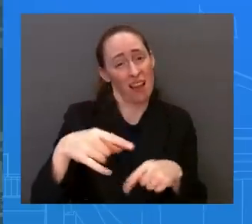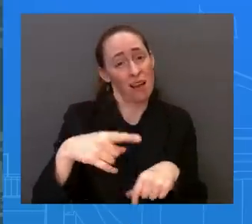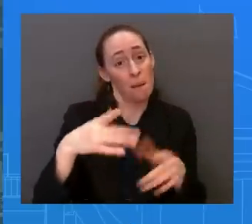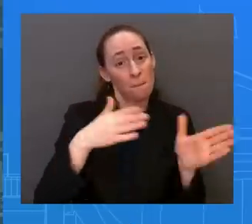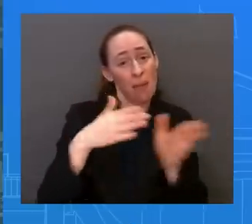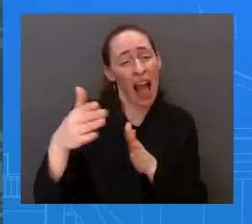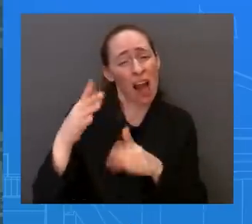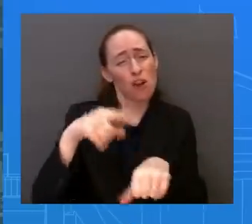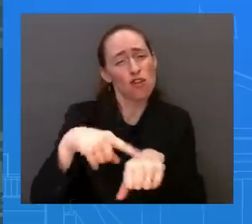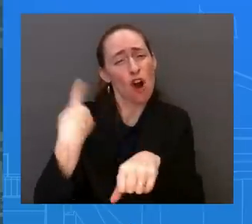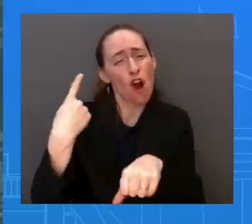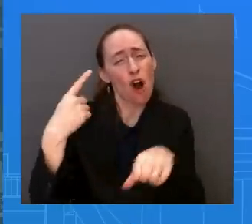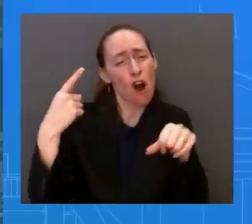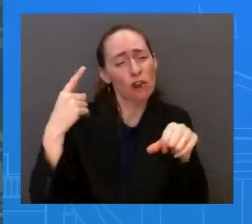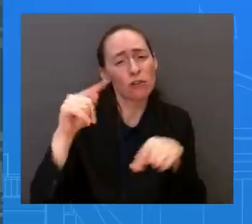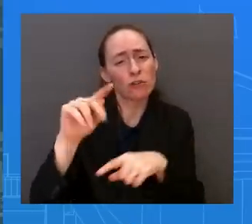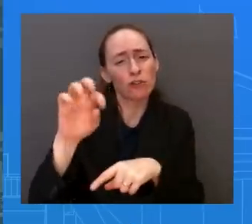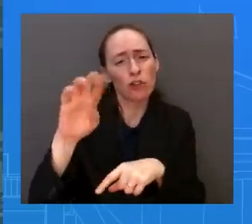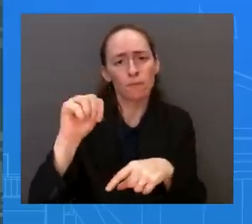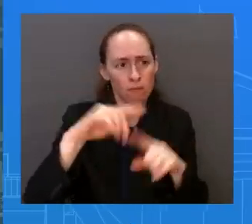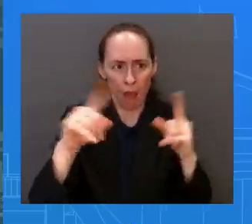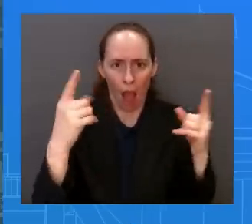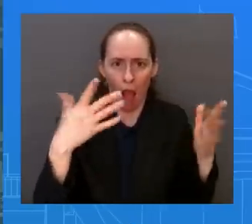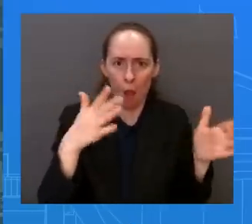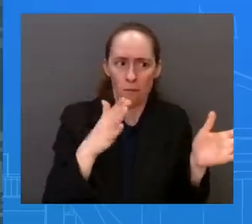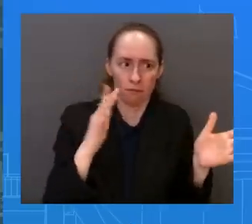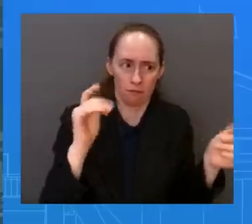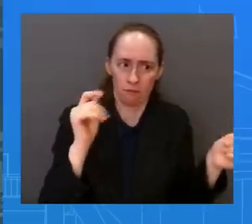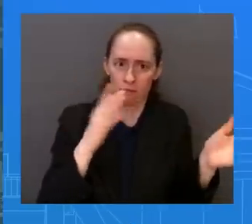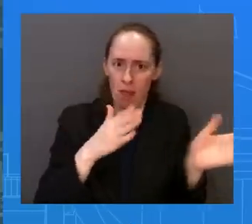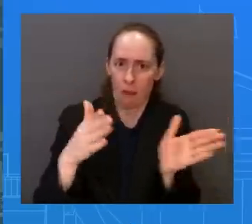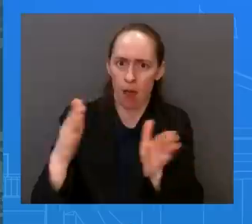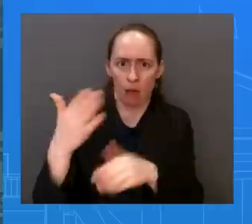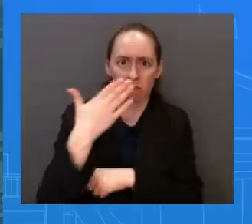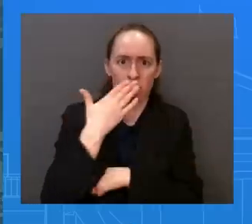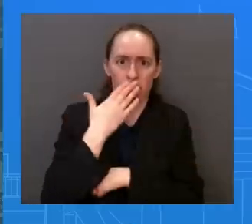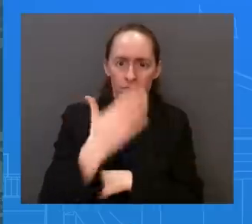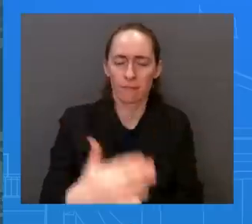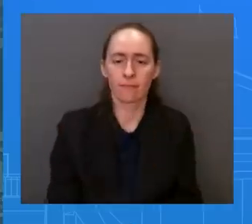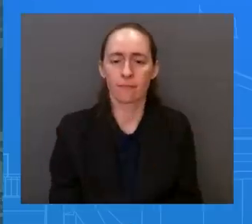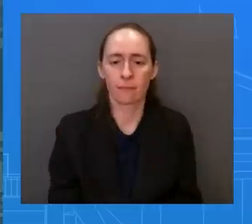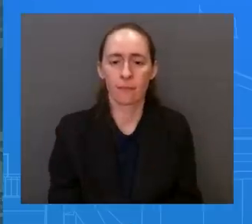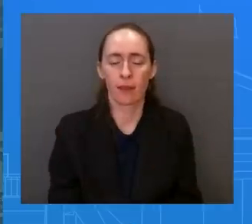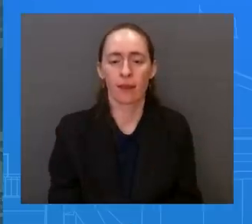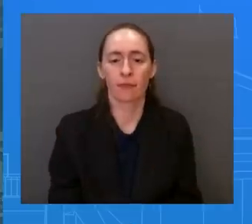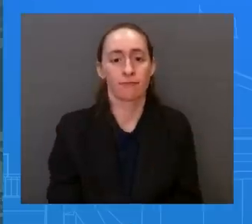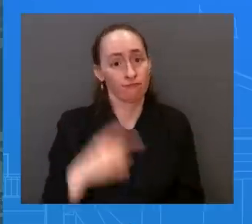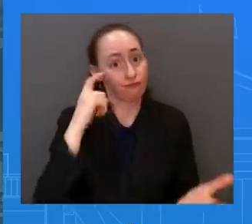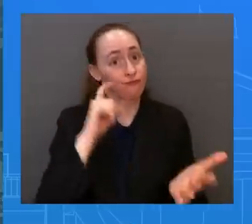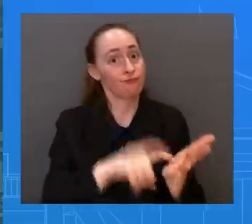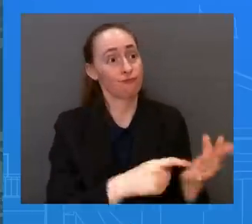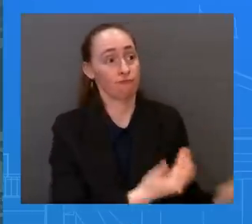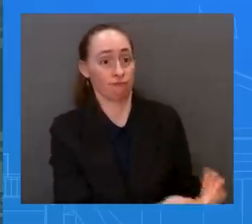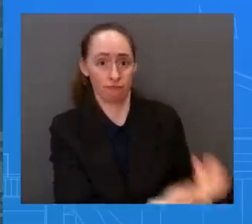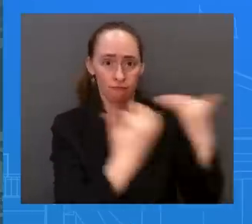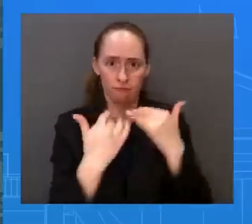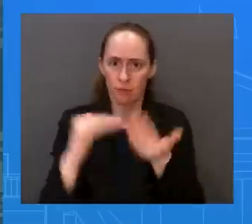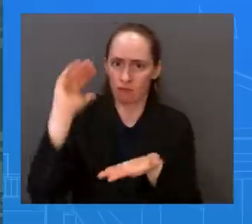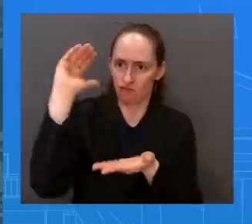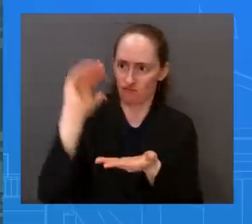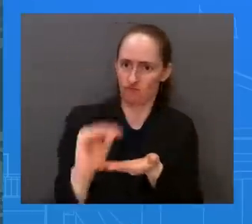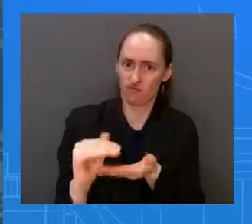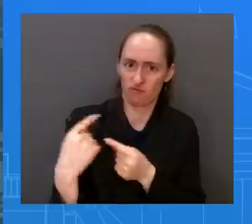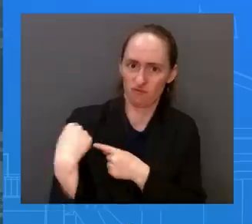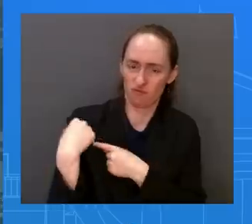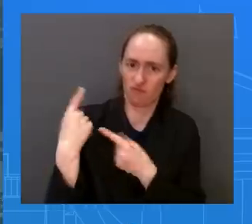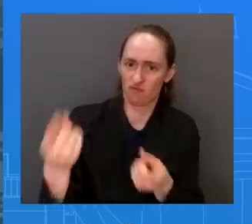from Guatemala, El Salvador, and Honduras have significantly declined over the past 18 months. That's in addition to